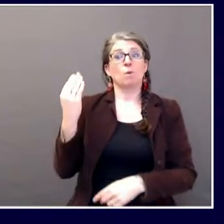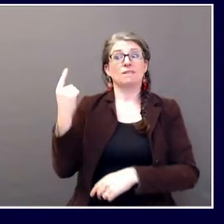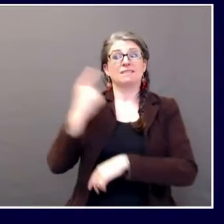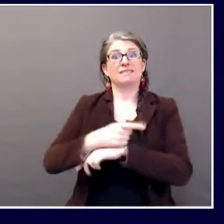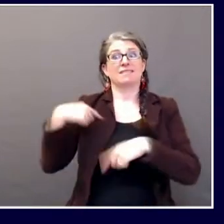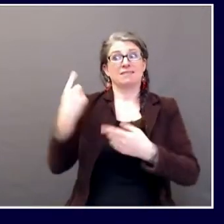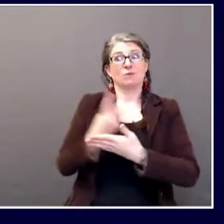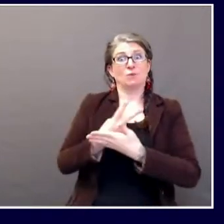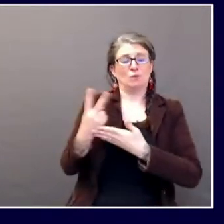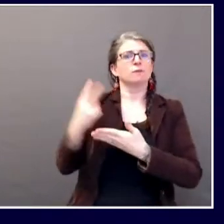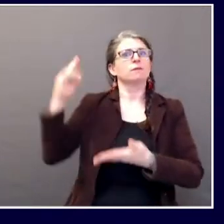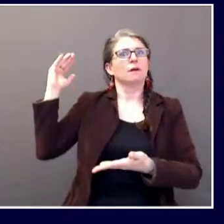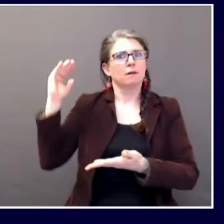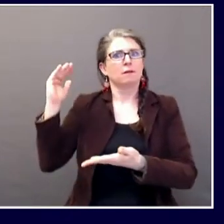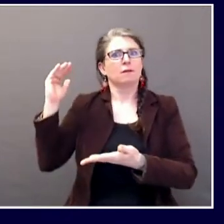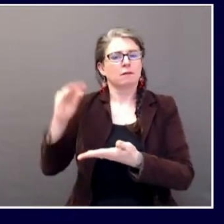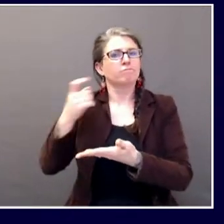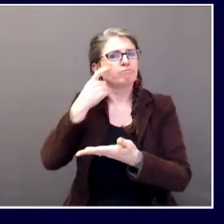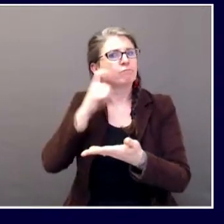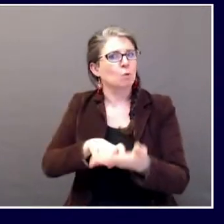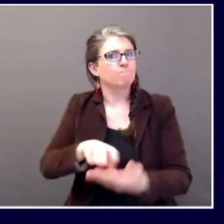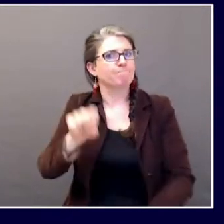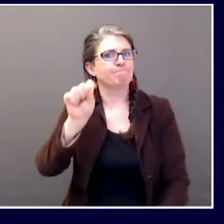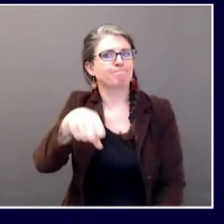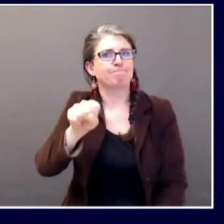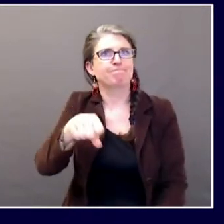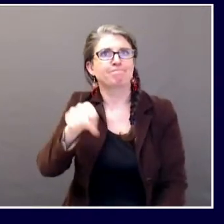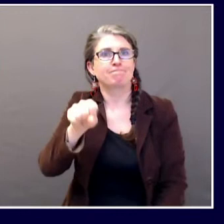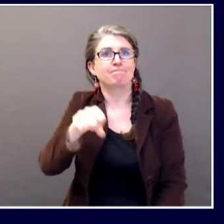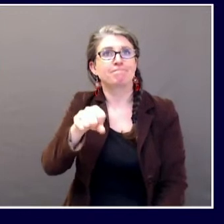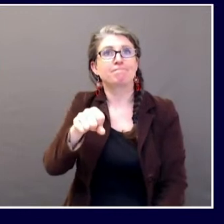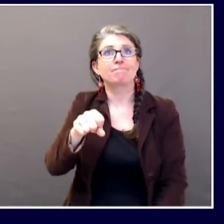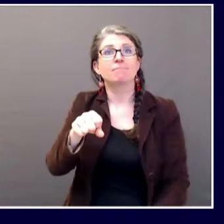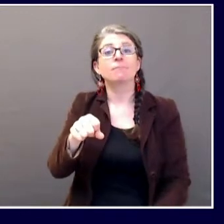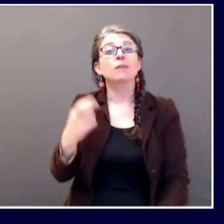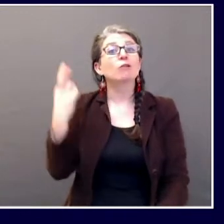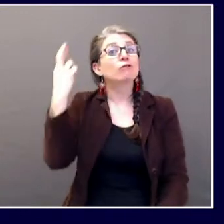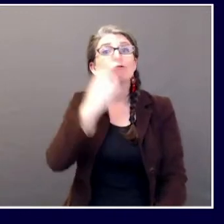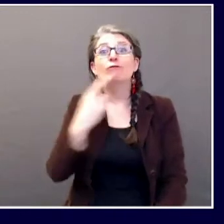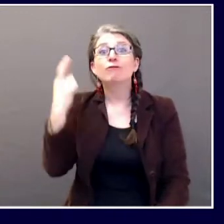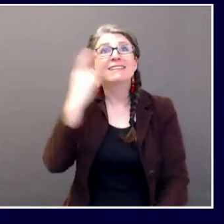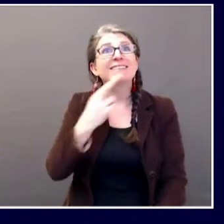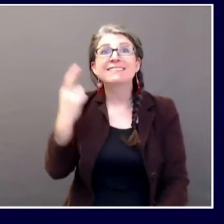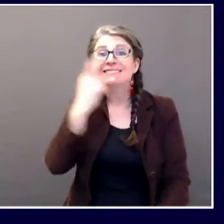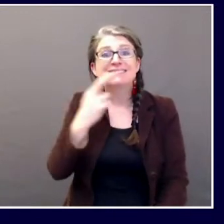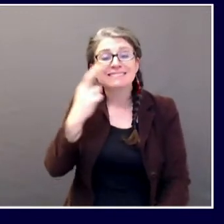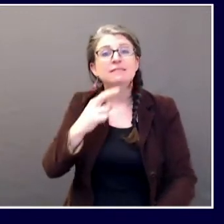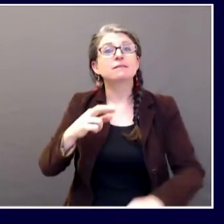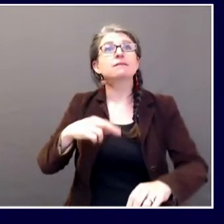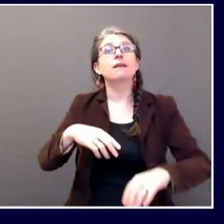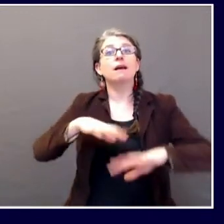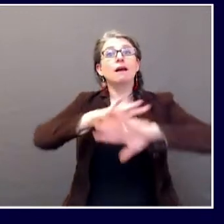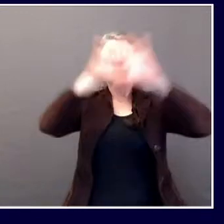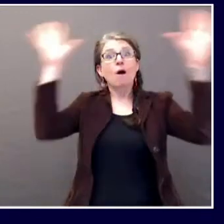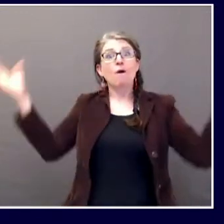that reduction in the positivity rate is a function of the testing volume, which remains robust